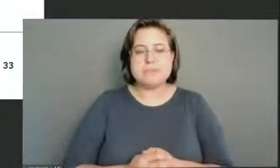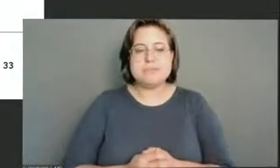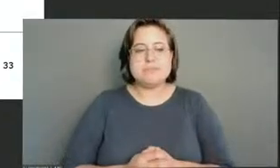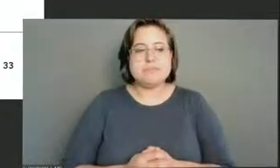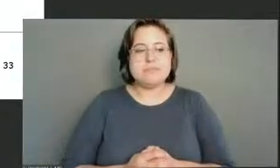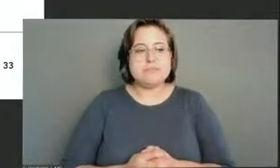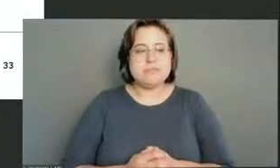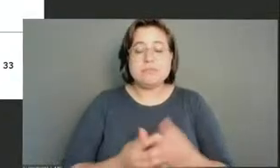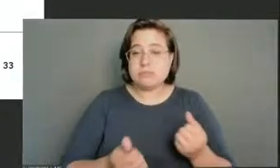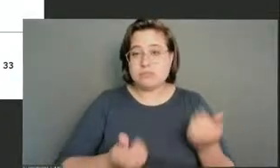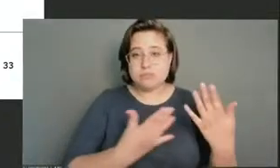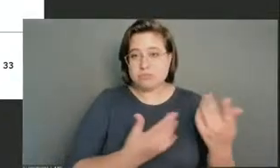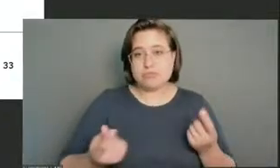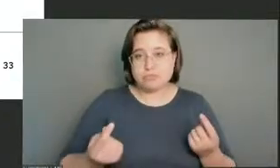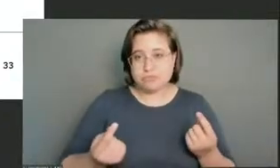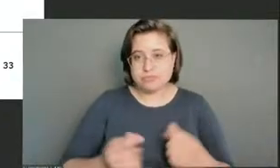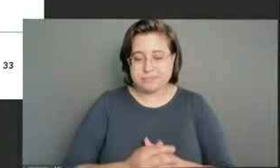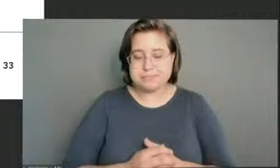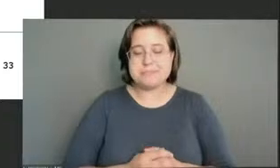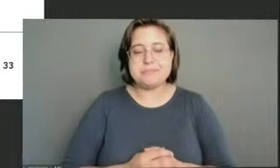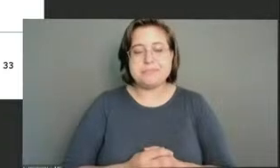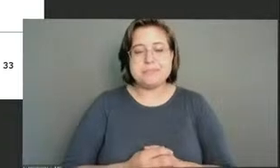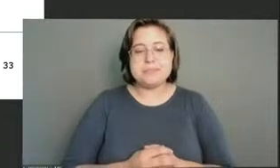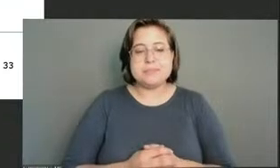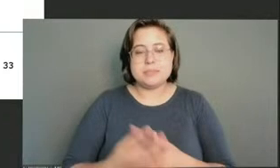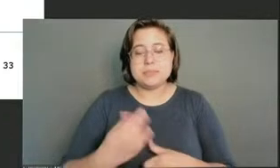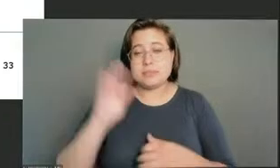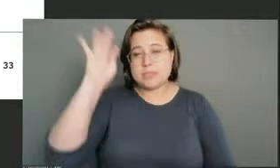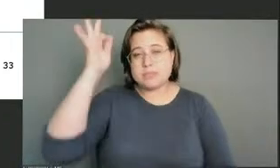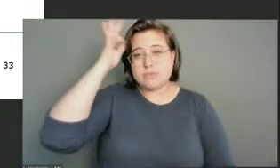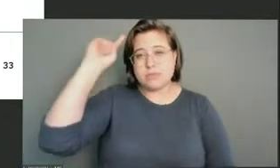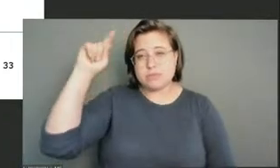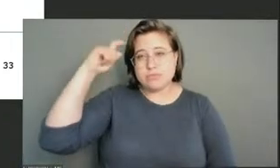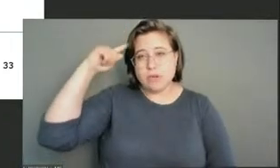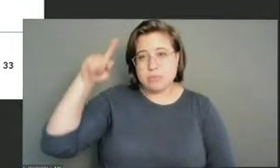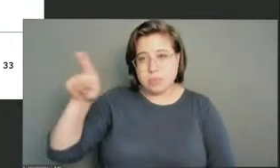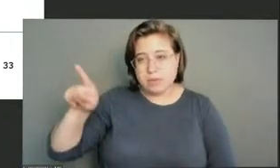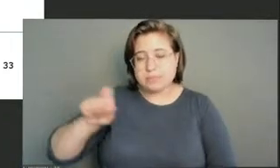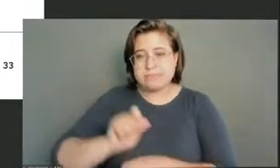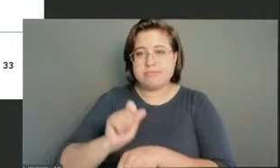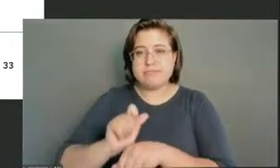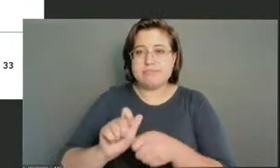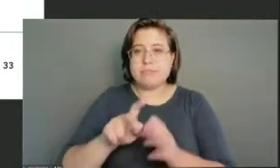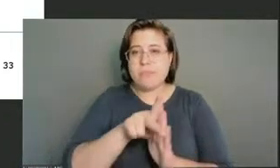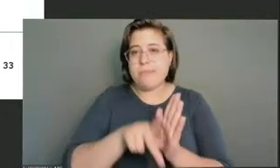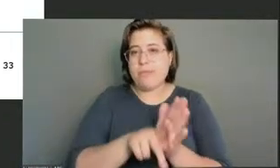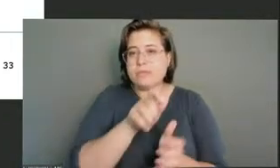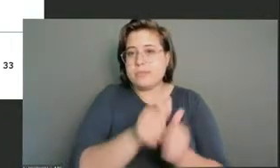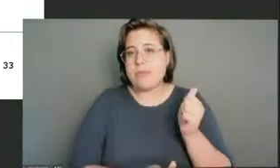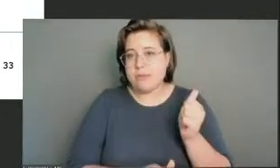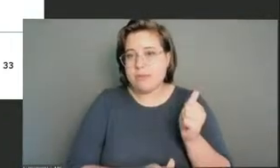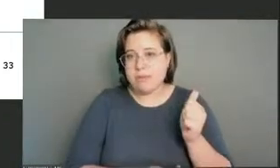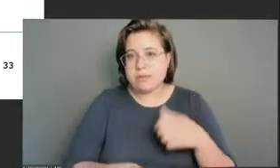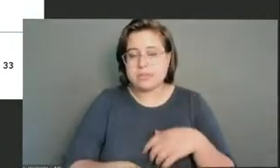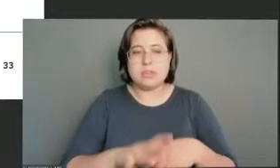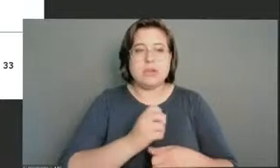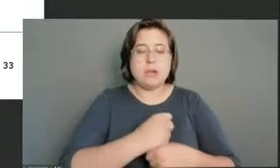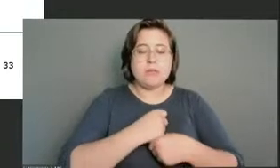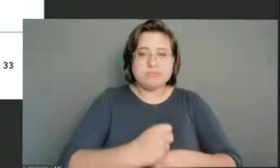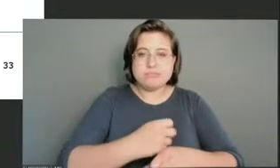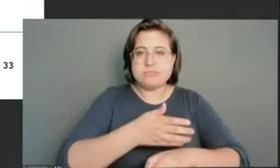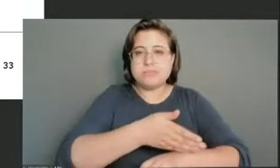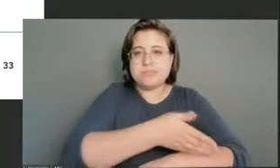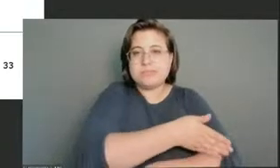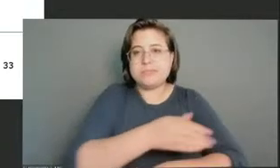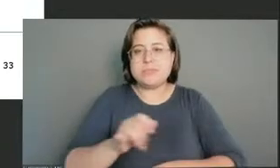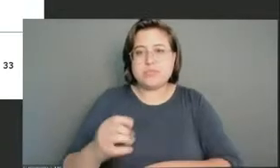2 involves the federal government working to pass policies to create and improve jobs and rebuild